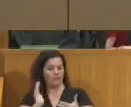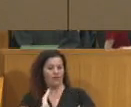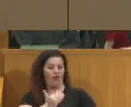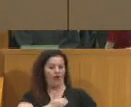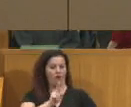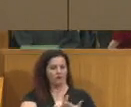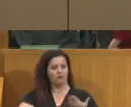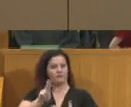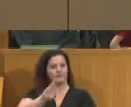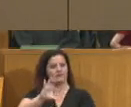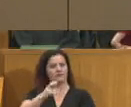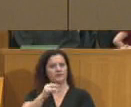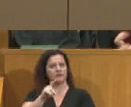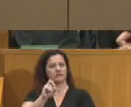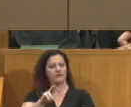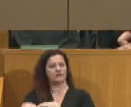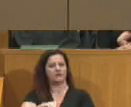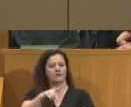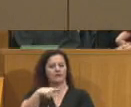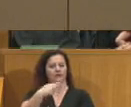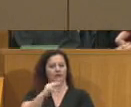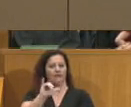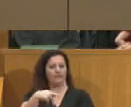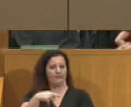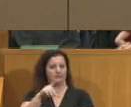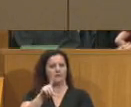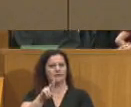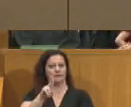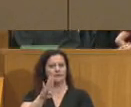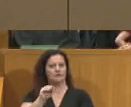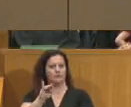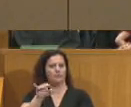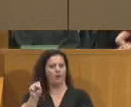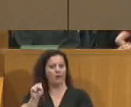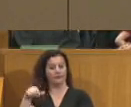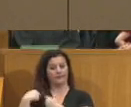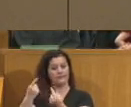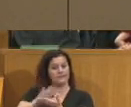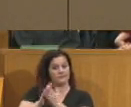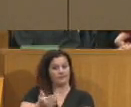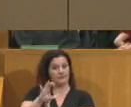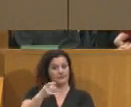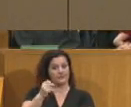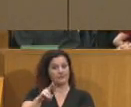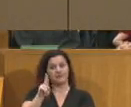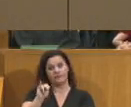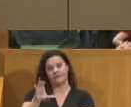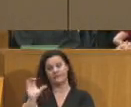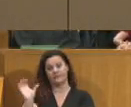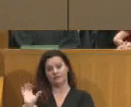the UNC Charlotte Chancellor, Philip Dubois. Dr. Dubois, would you please come down, Chancellor?